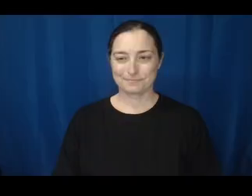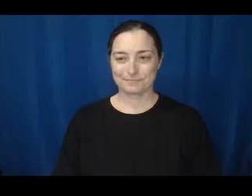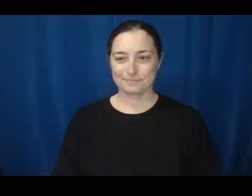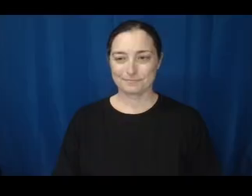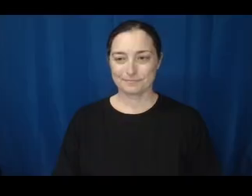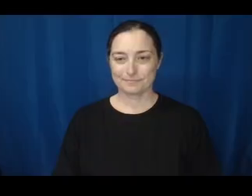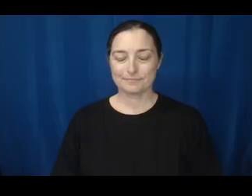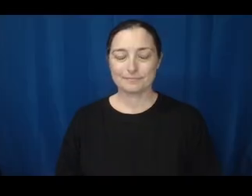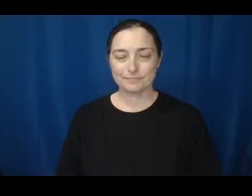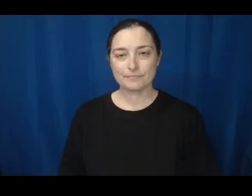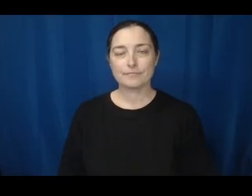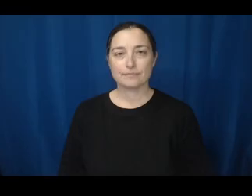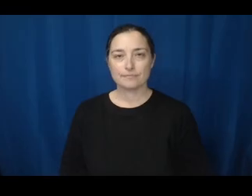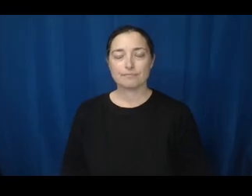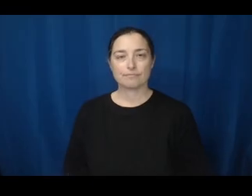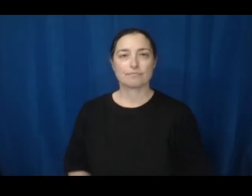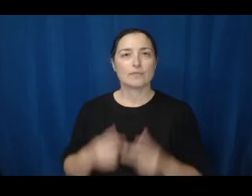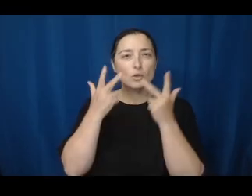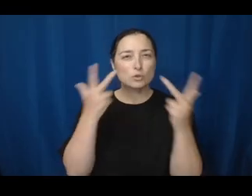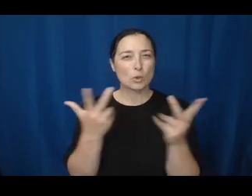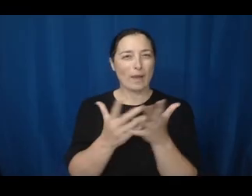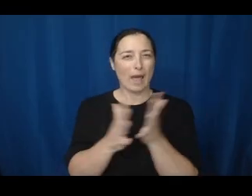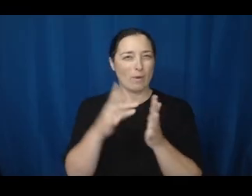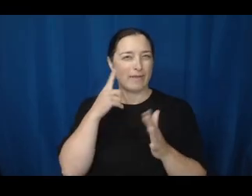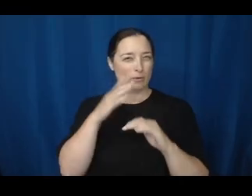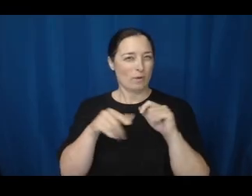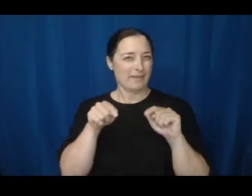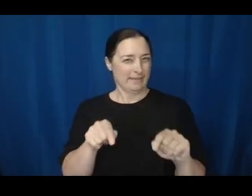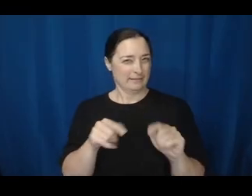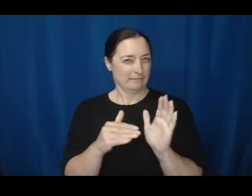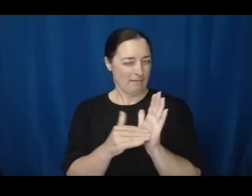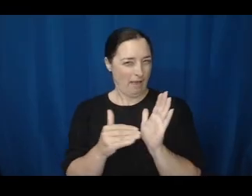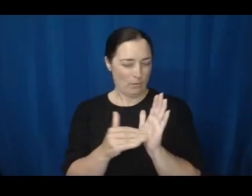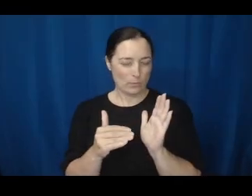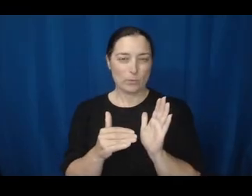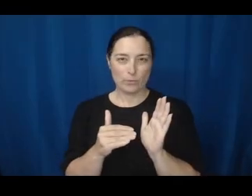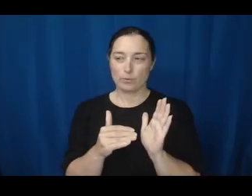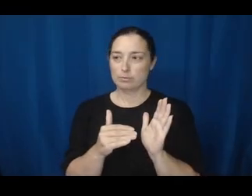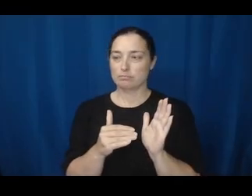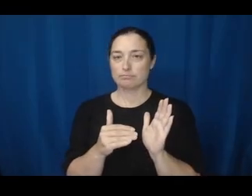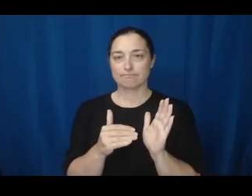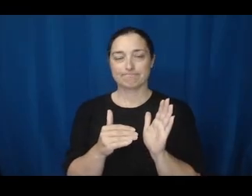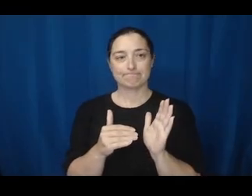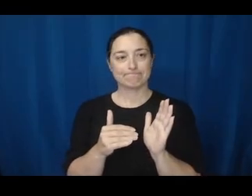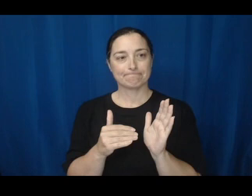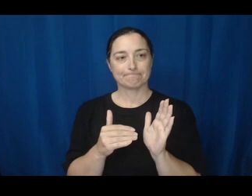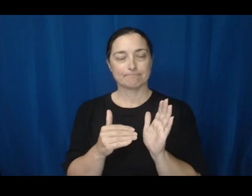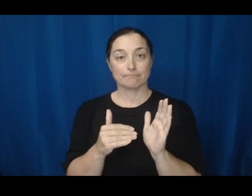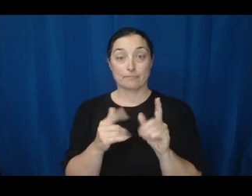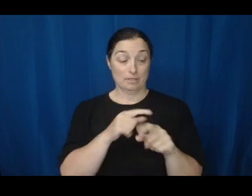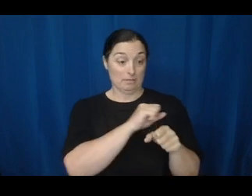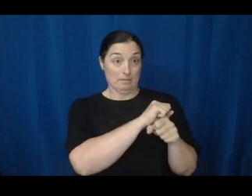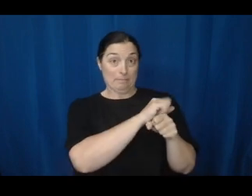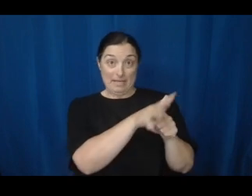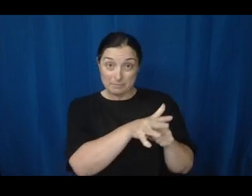you how I think about this at this time that we are living now between the big pandemic. Remember